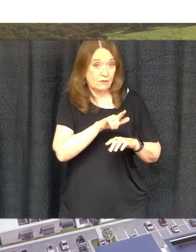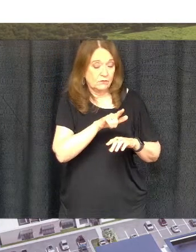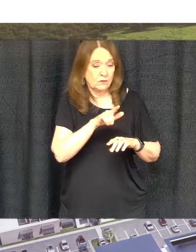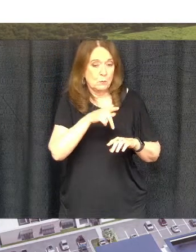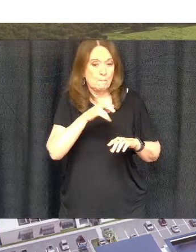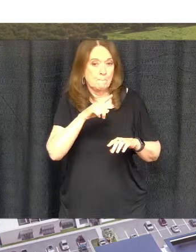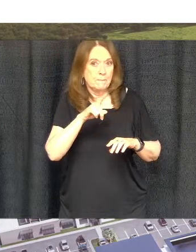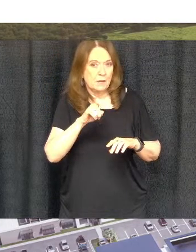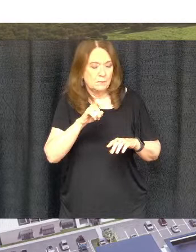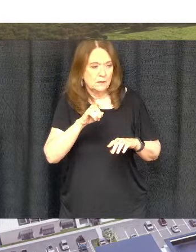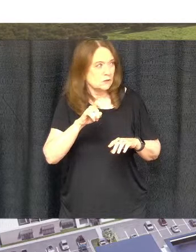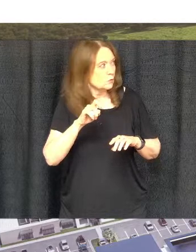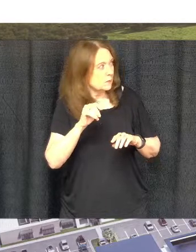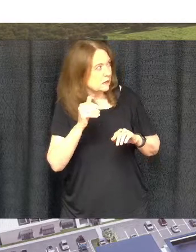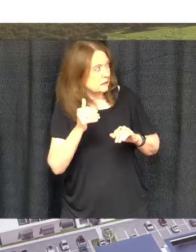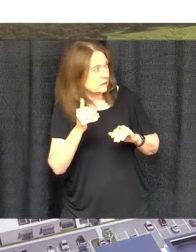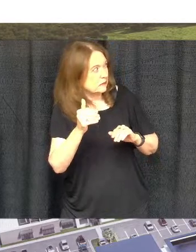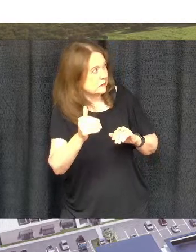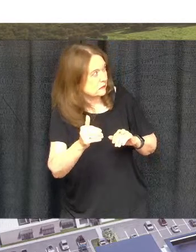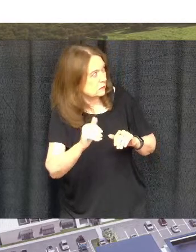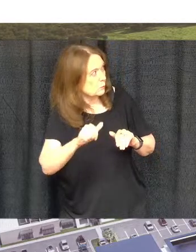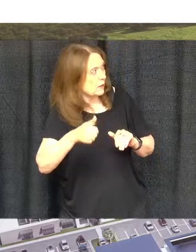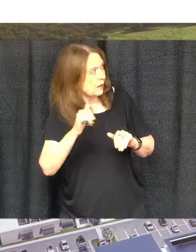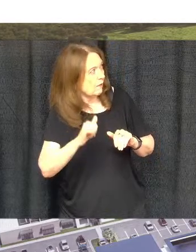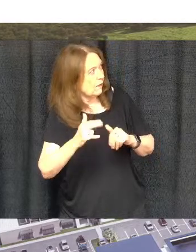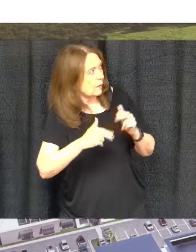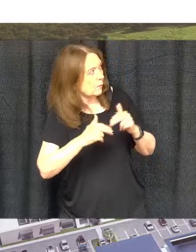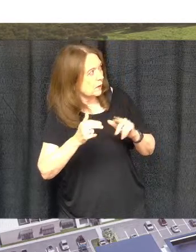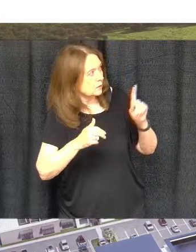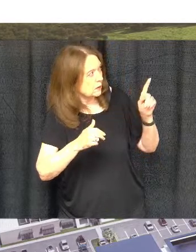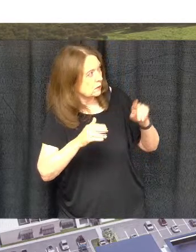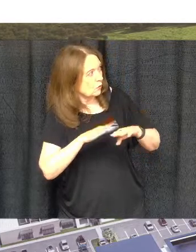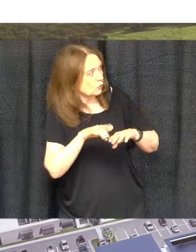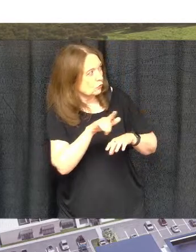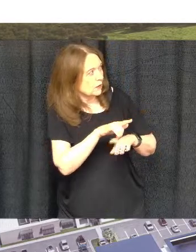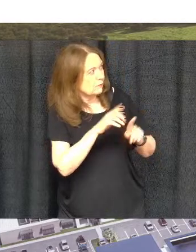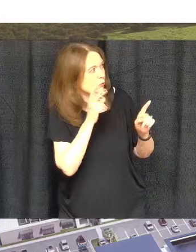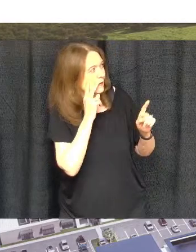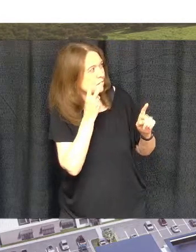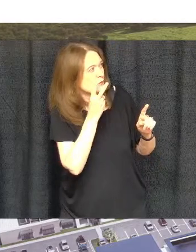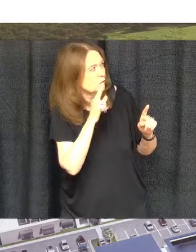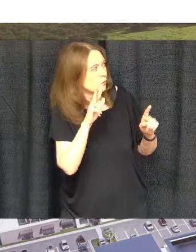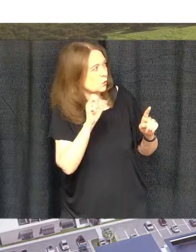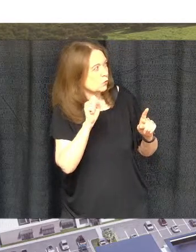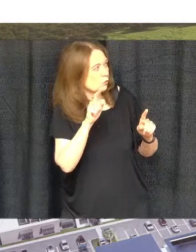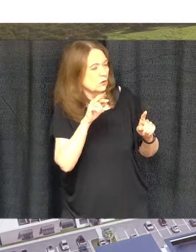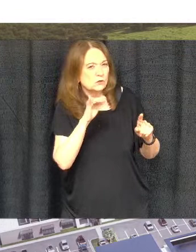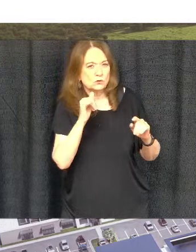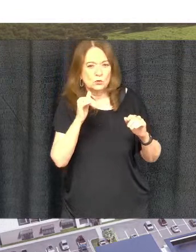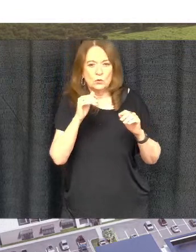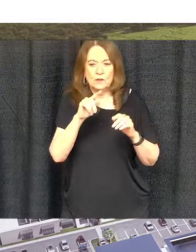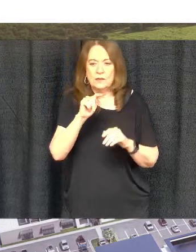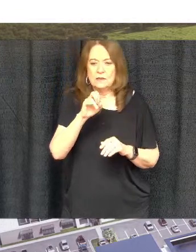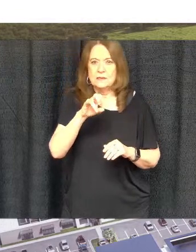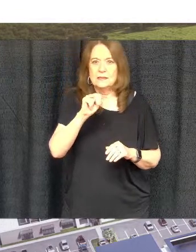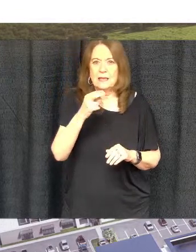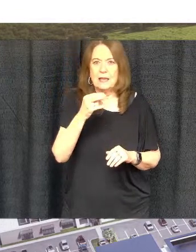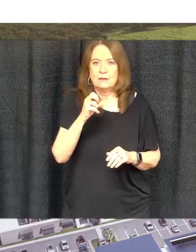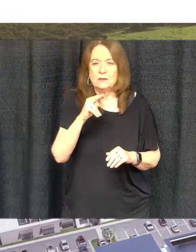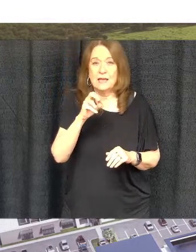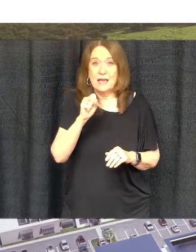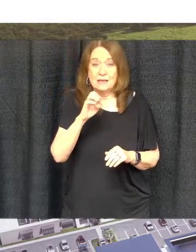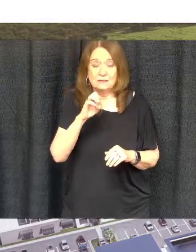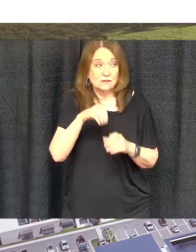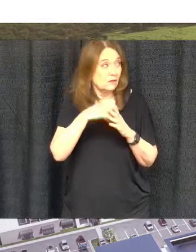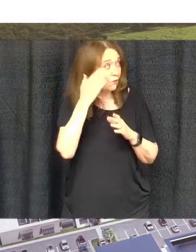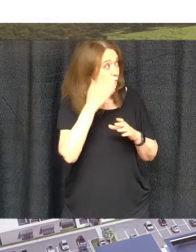would be just beyond this to the left behind that building. You'll see there are 2 to 3 story townhouses in the front. The Planning Commission